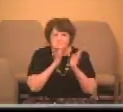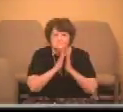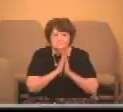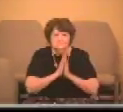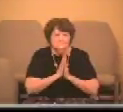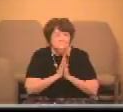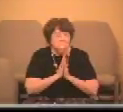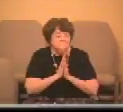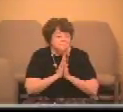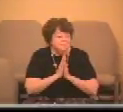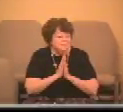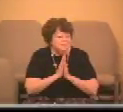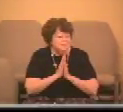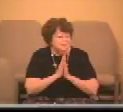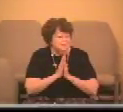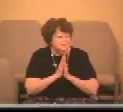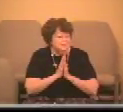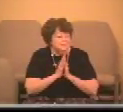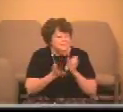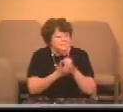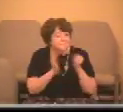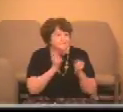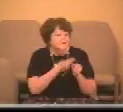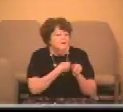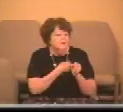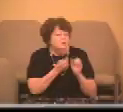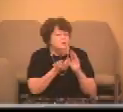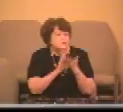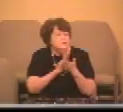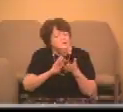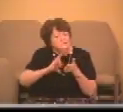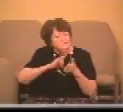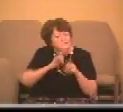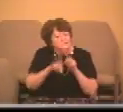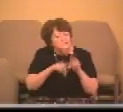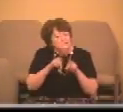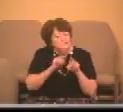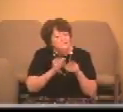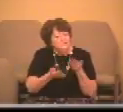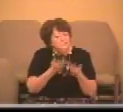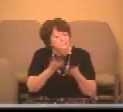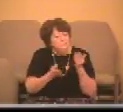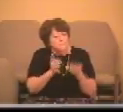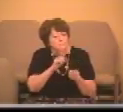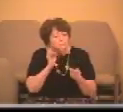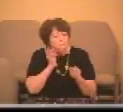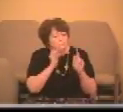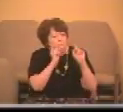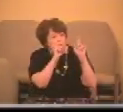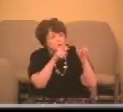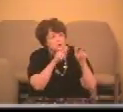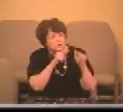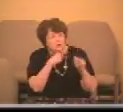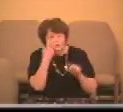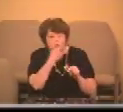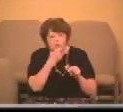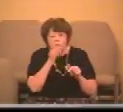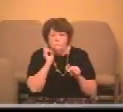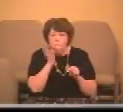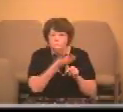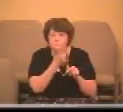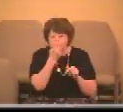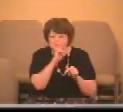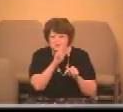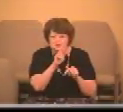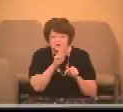prayer. So help us to be those people, no matter where we go, or who we encounter this week, God, so that through